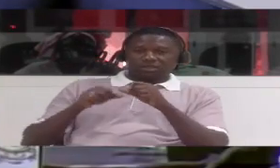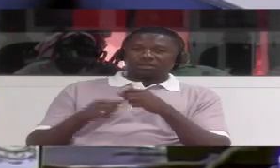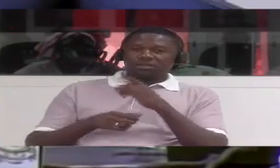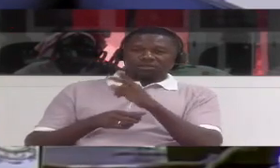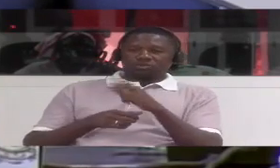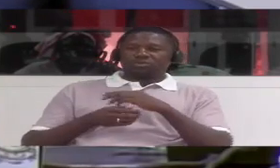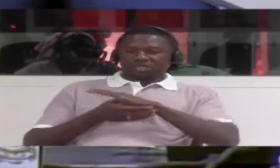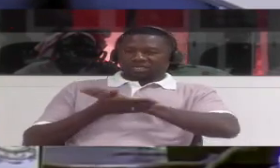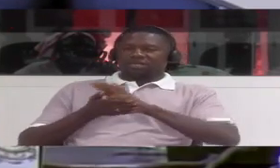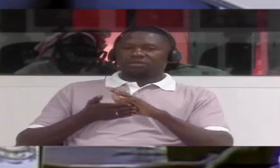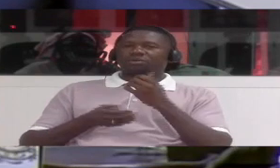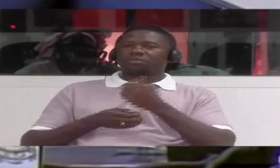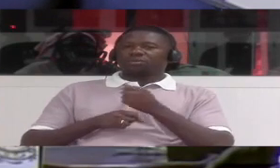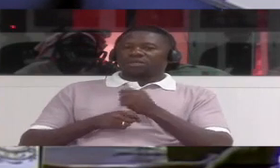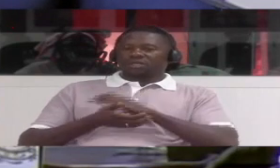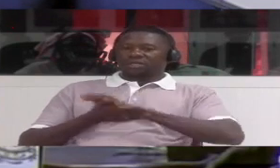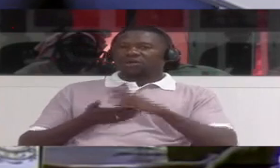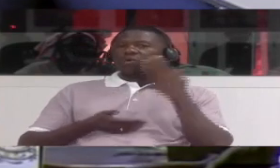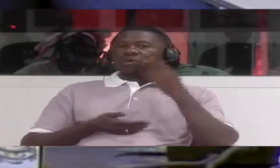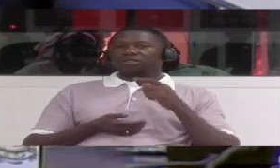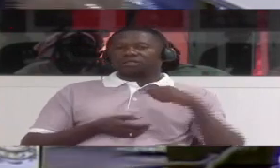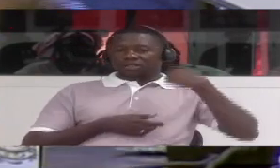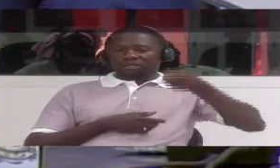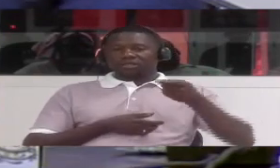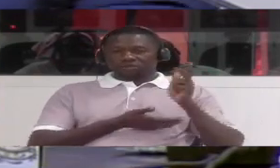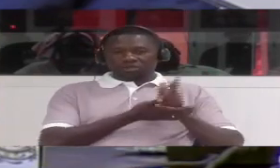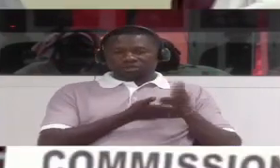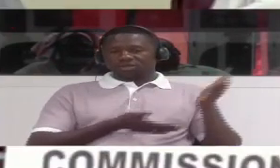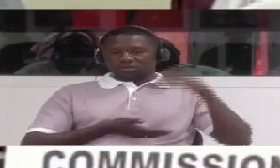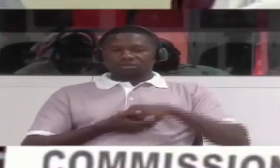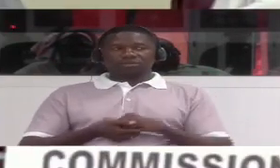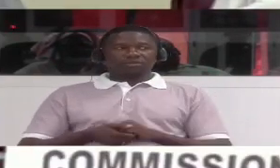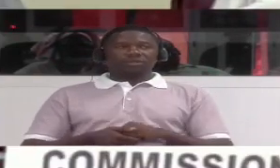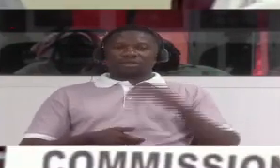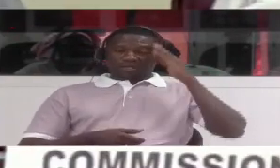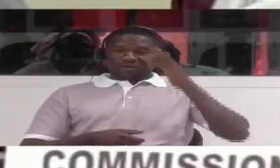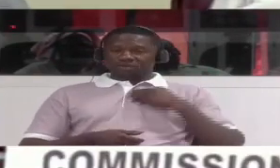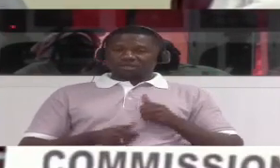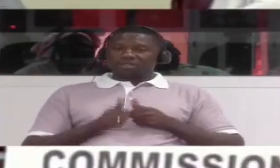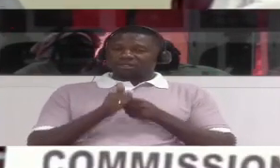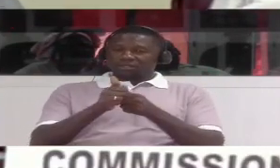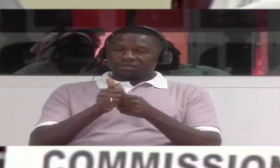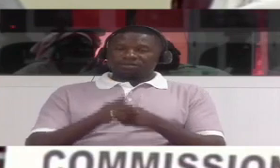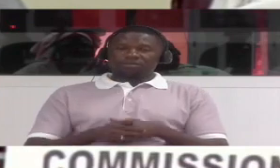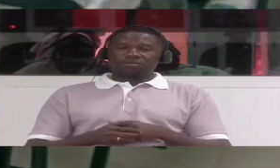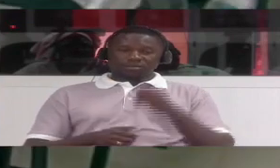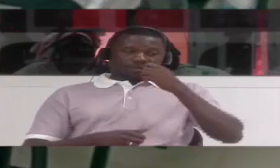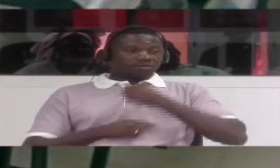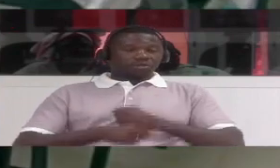clarified when the next witness testifies. Thank you. Thank you for that guidance. And Bishop, you have the floor, please.